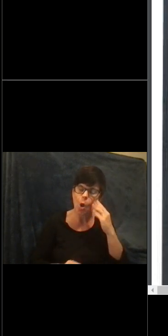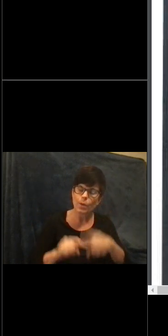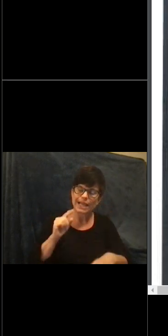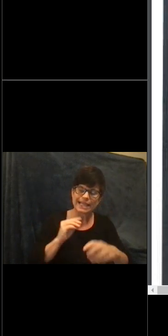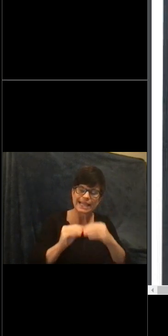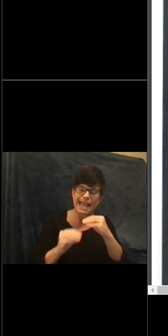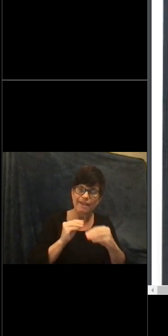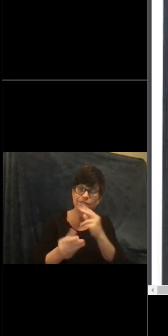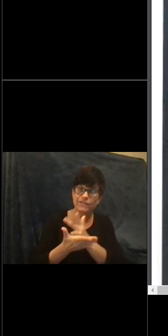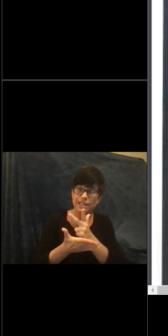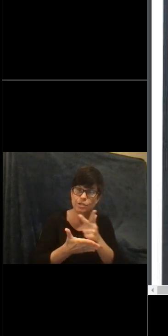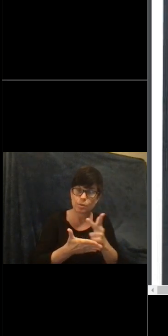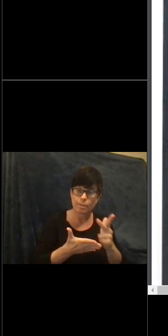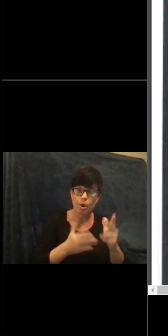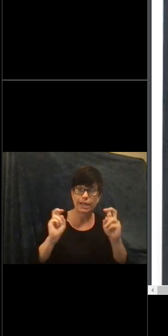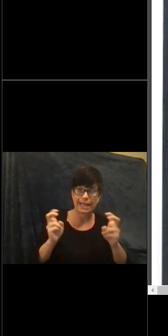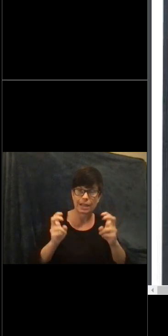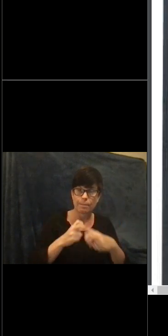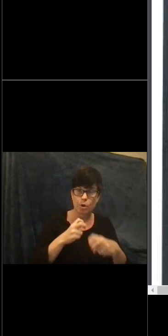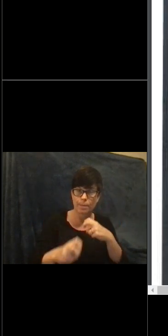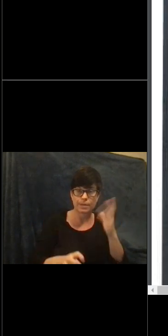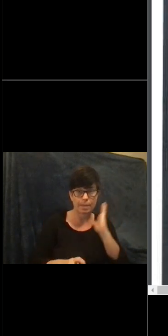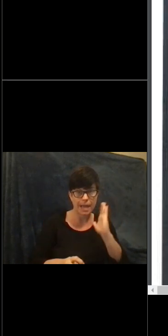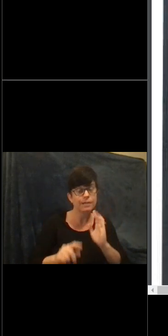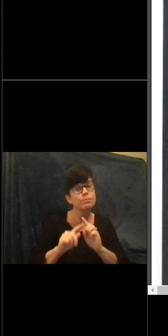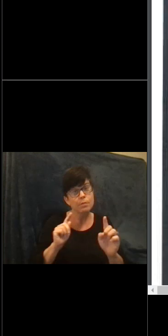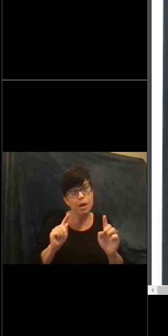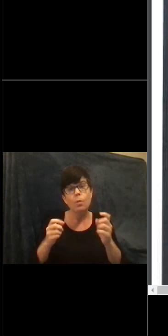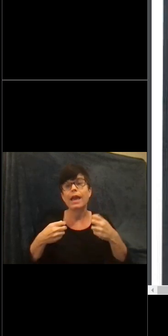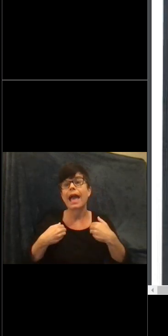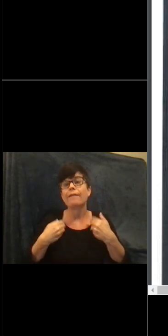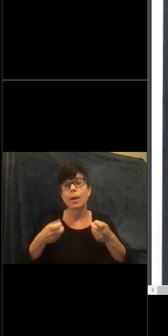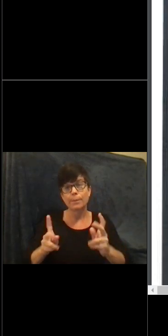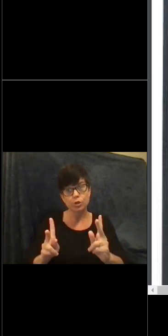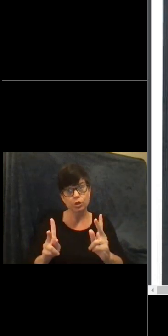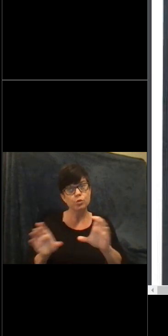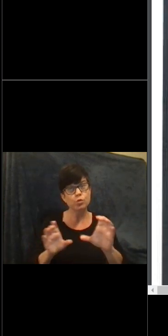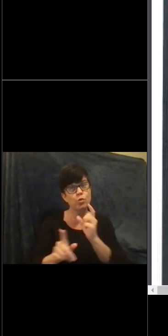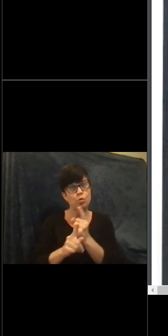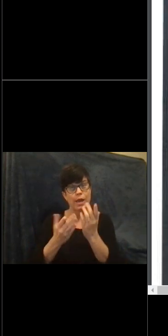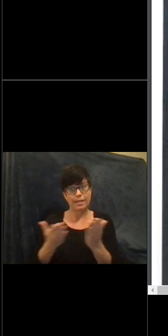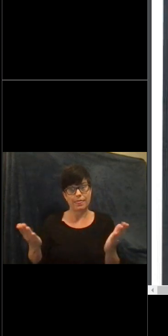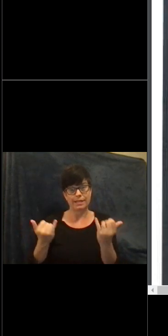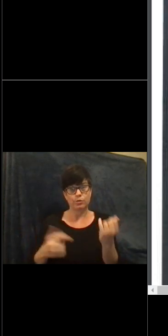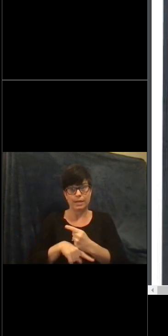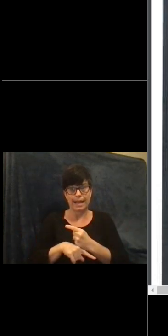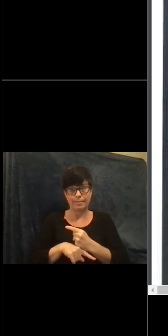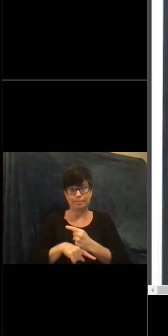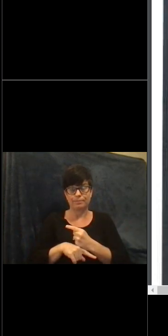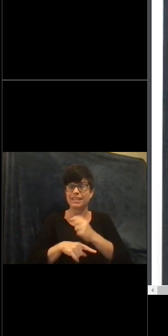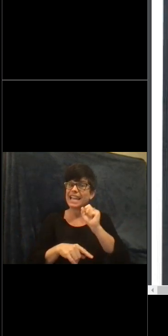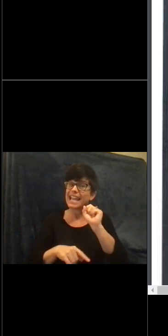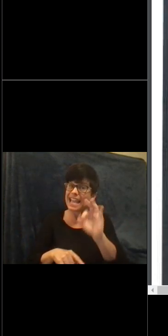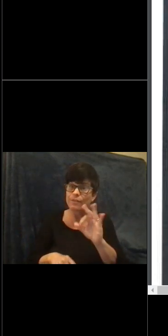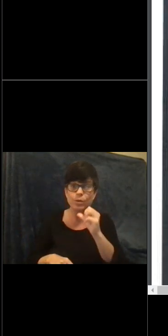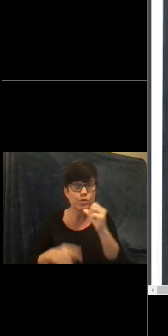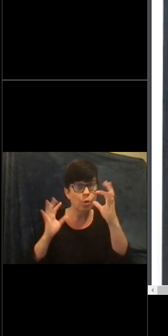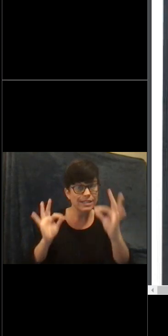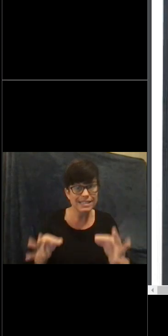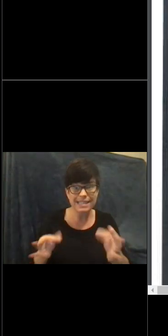can take the right step forward. We have the opportunity to do that. Again, if we don't decide that today with a contingent approval on